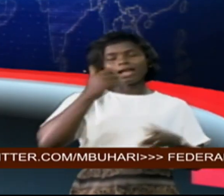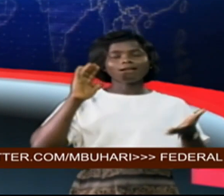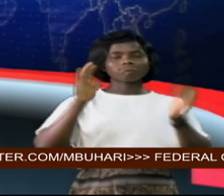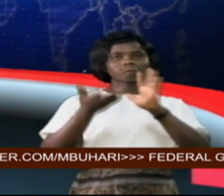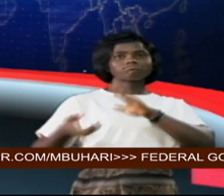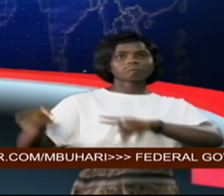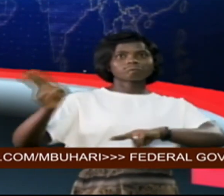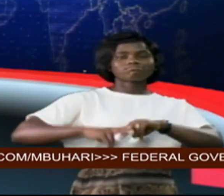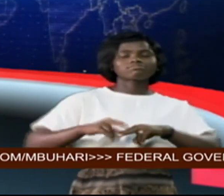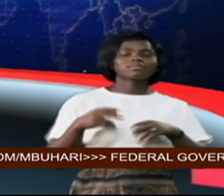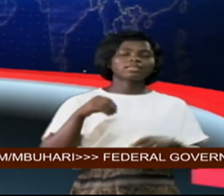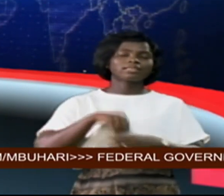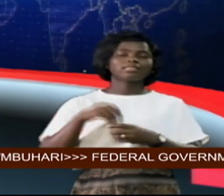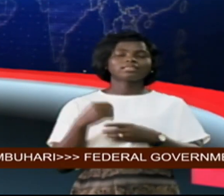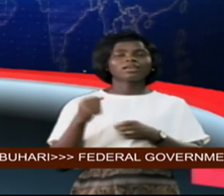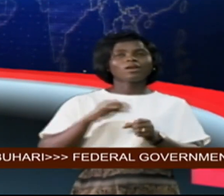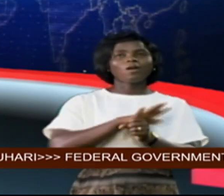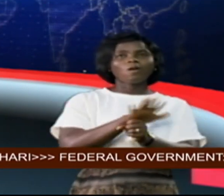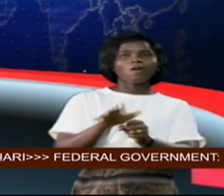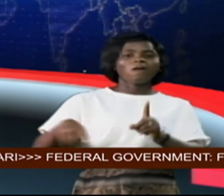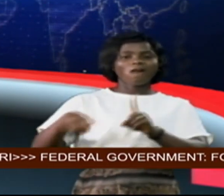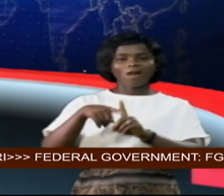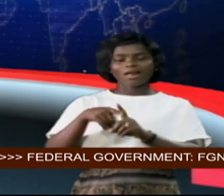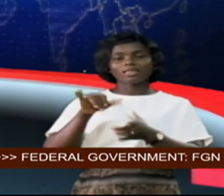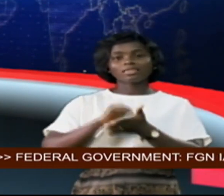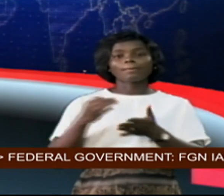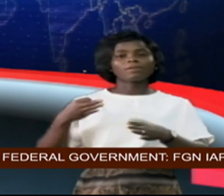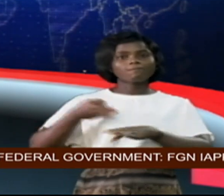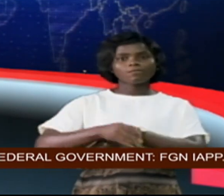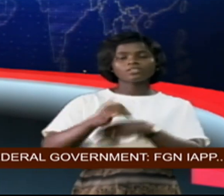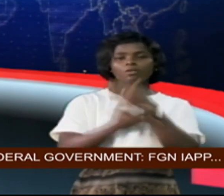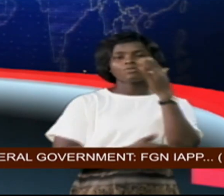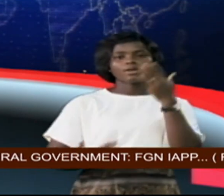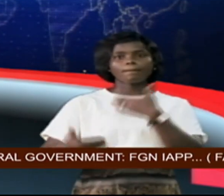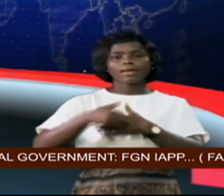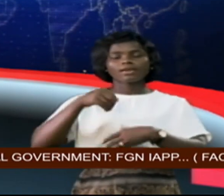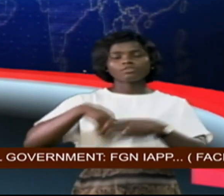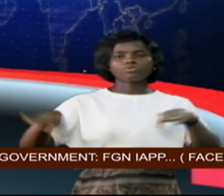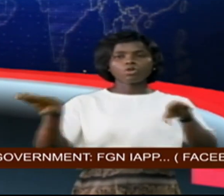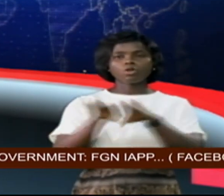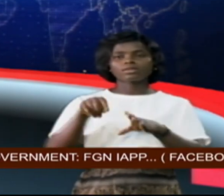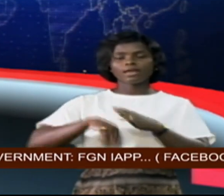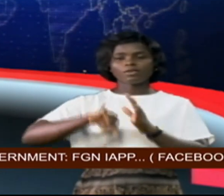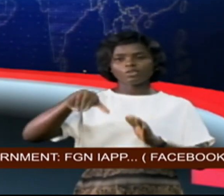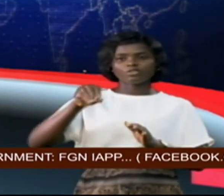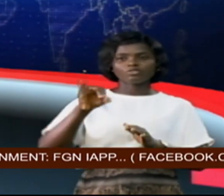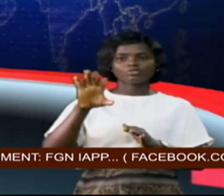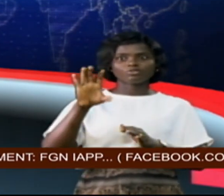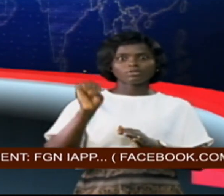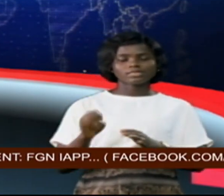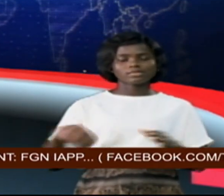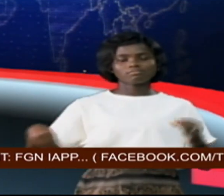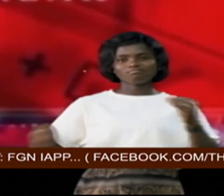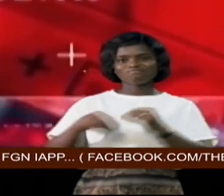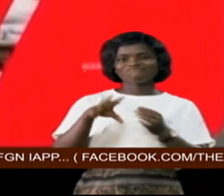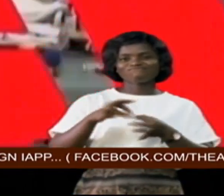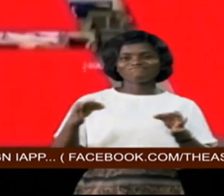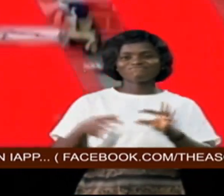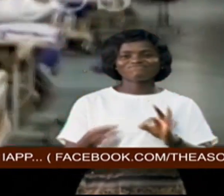coronavirus cases that may force the country back into lockdown. Joyce Ametu brings us details.